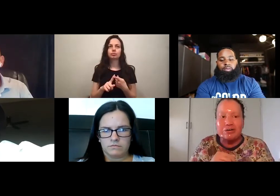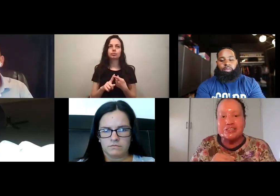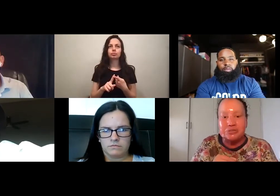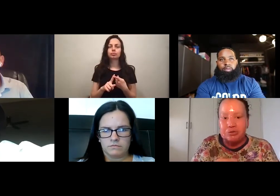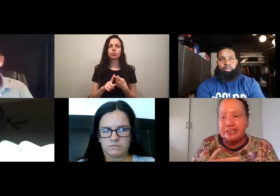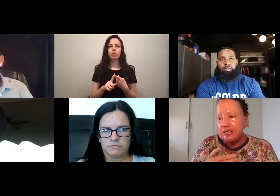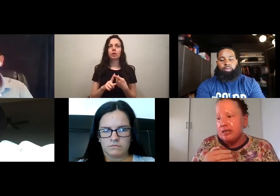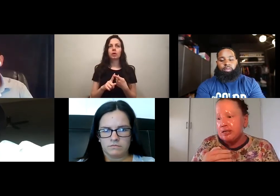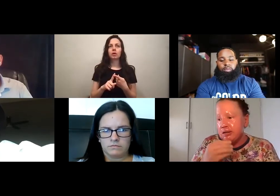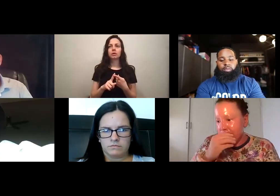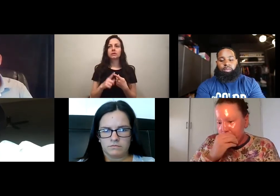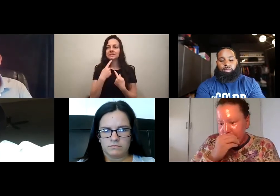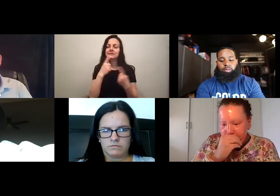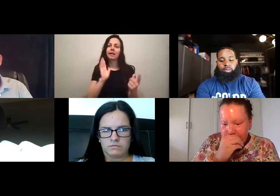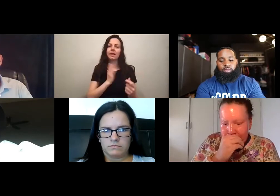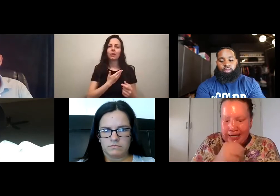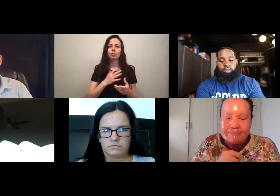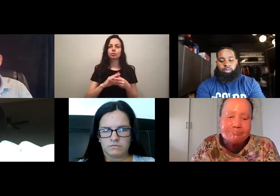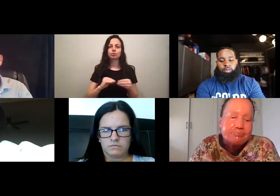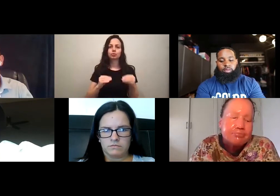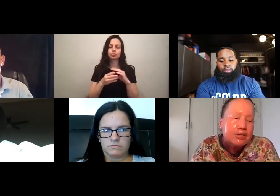tell our own stories.